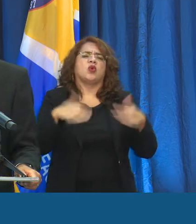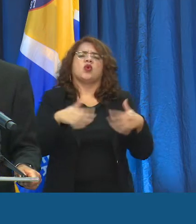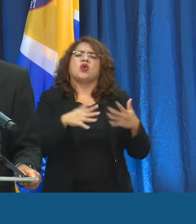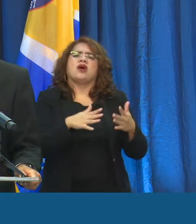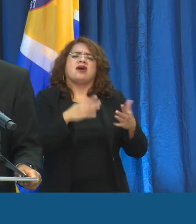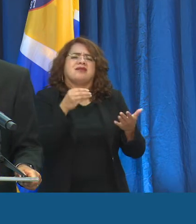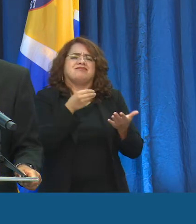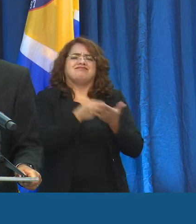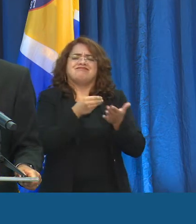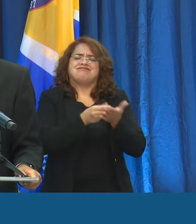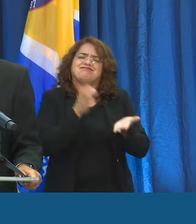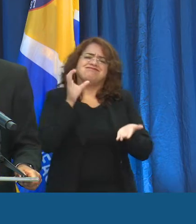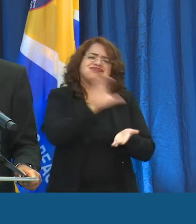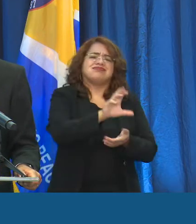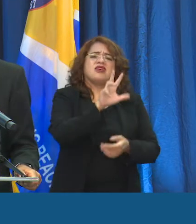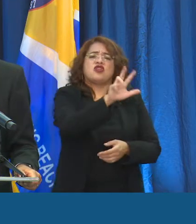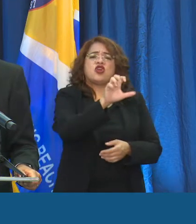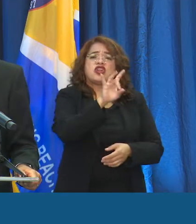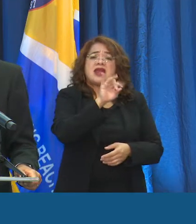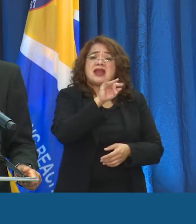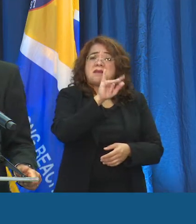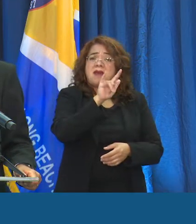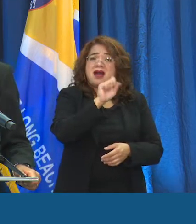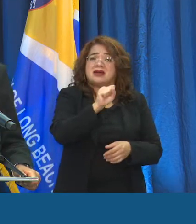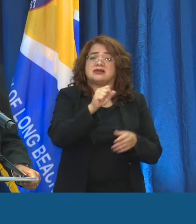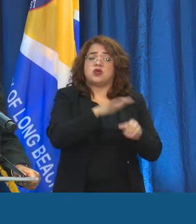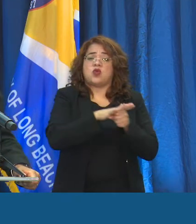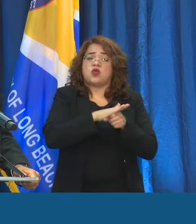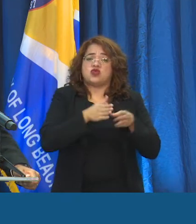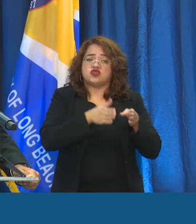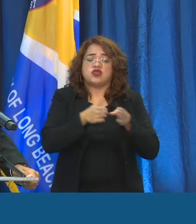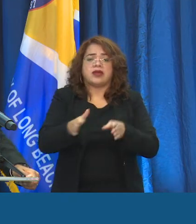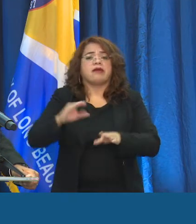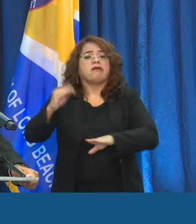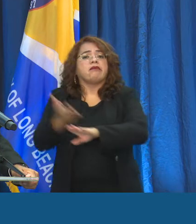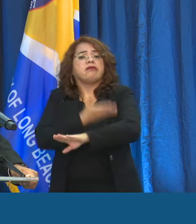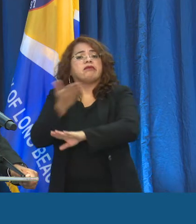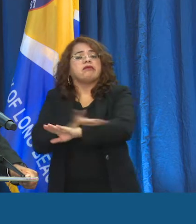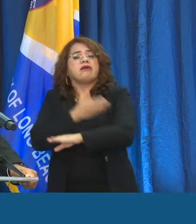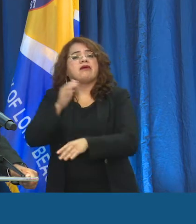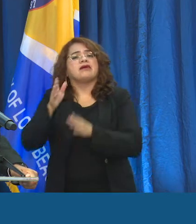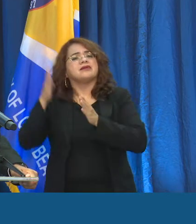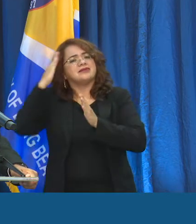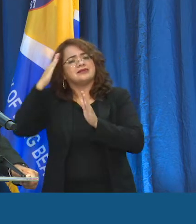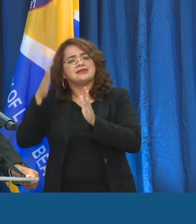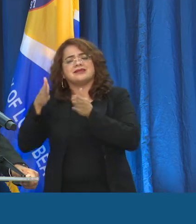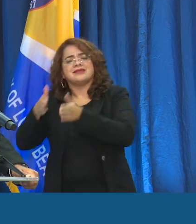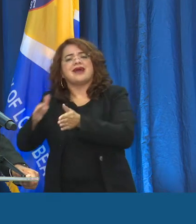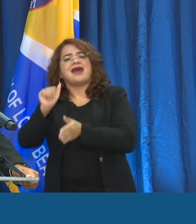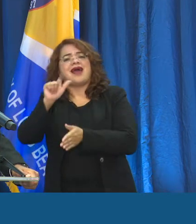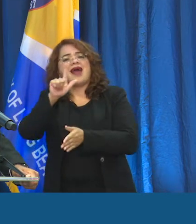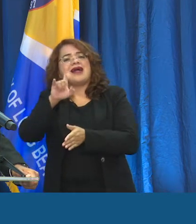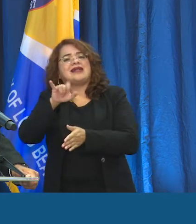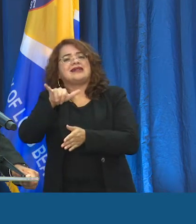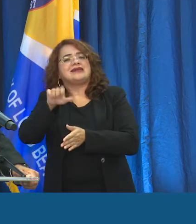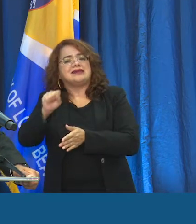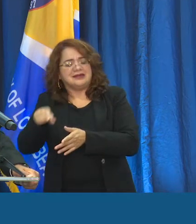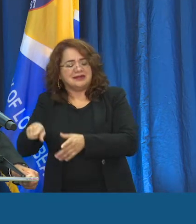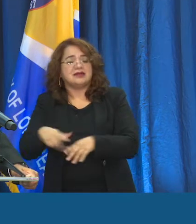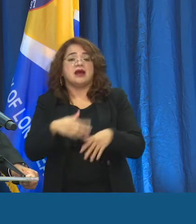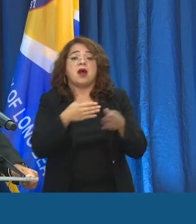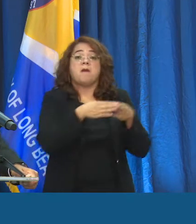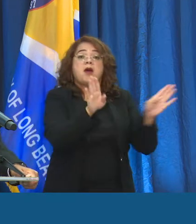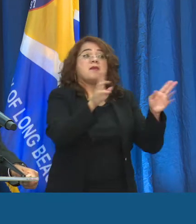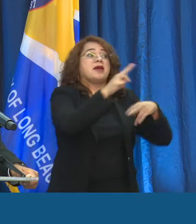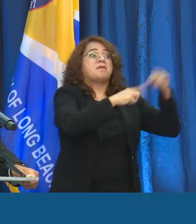local streets, paved alleys that have never been paved in the past, and upgraded over 70 public facilities.